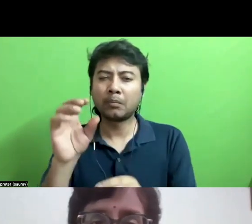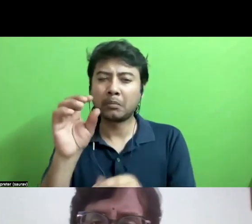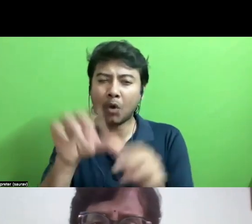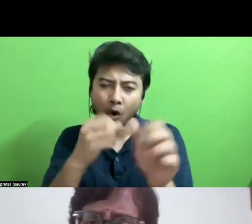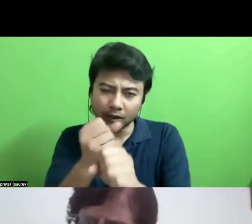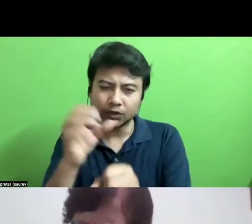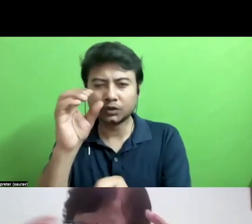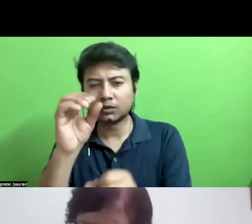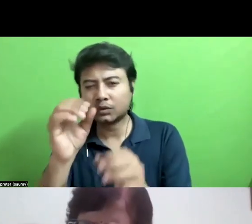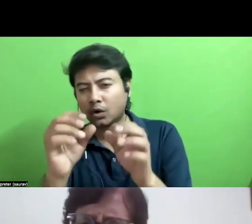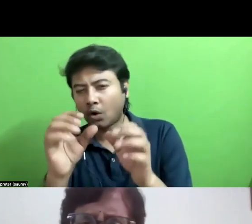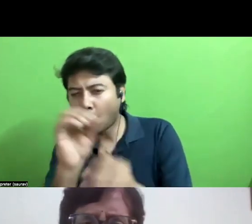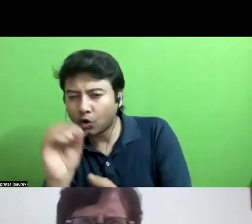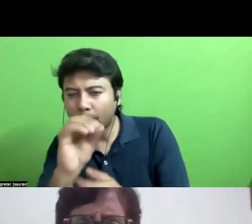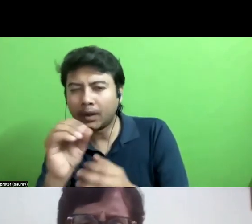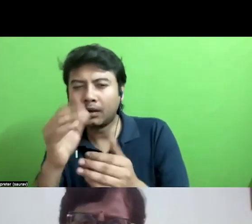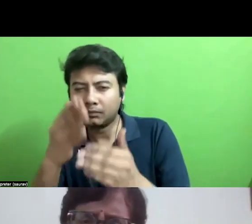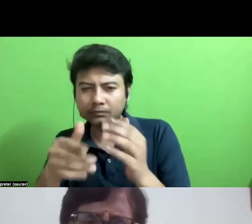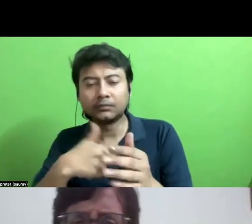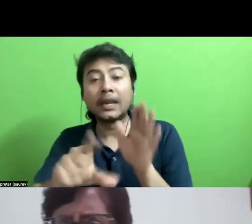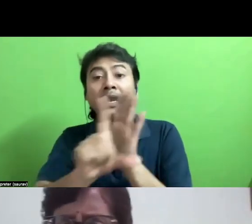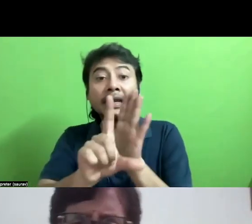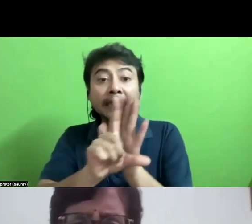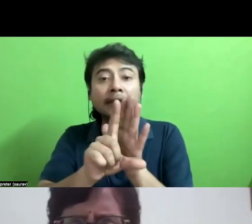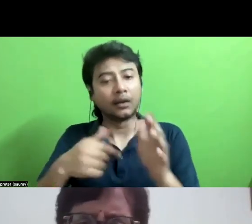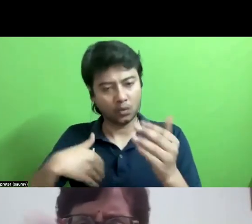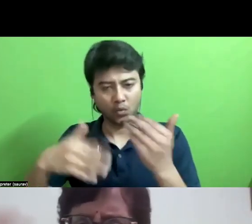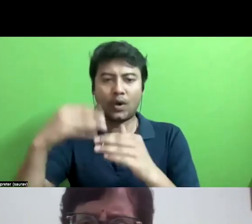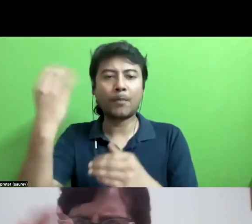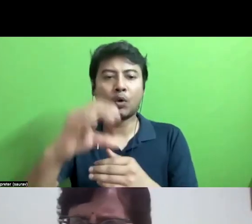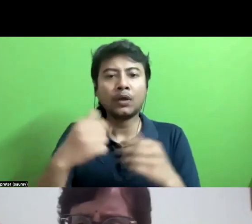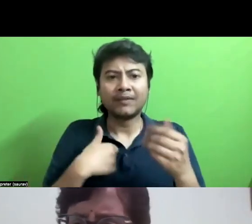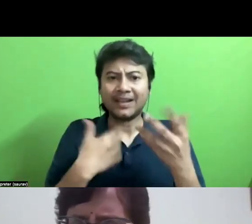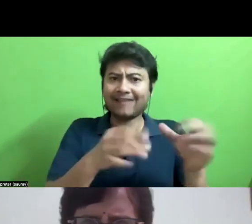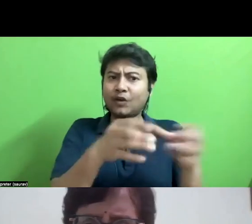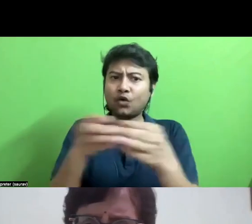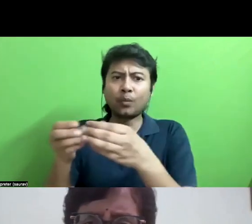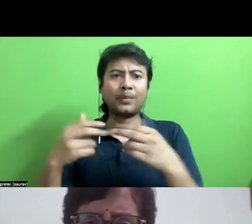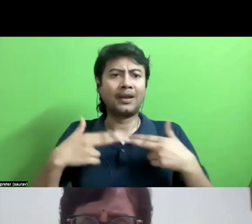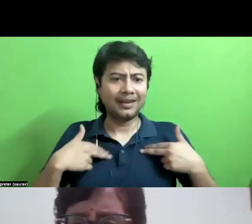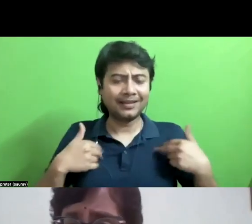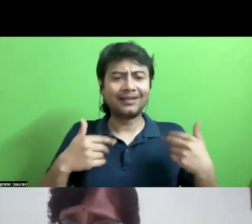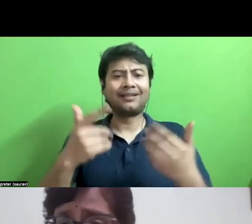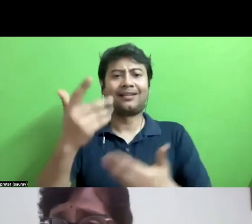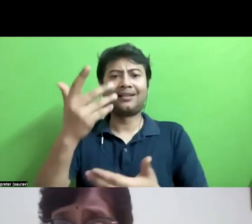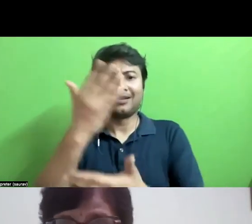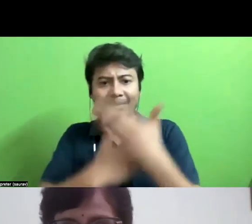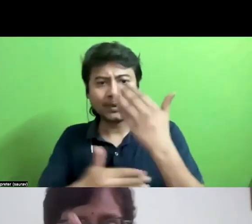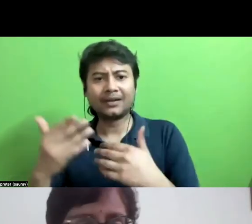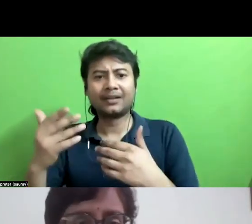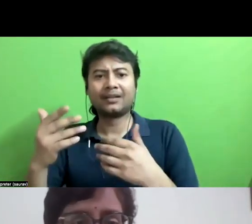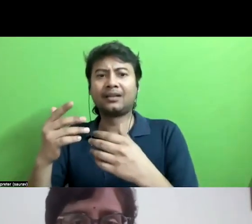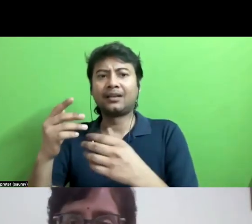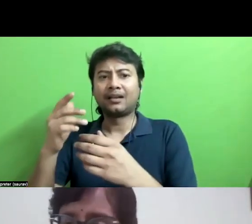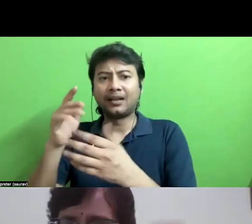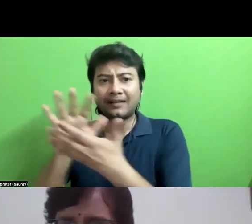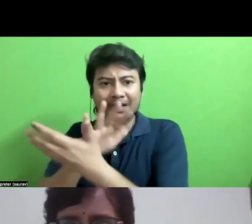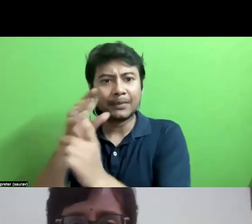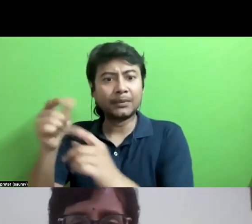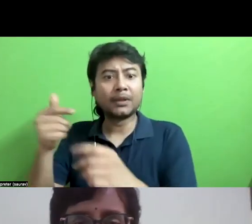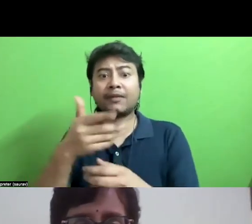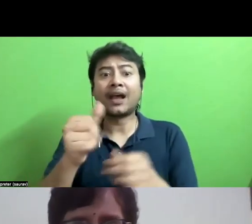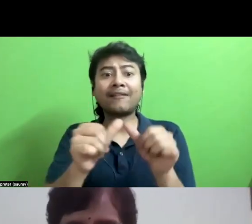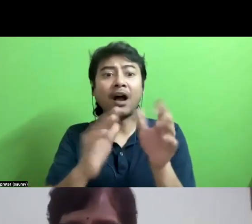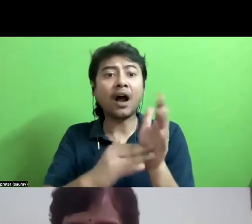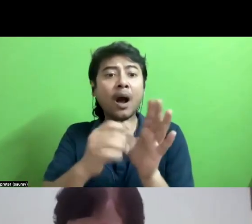LinkedIn. And maybe we have different groupings: education, employment, legal, invisible disability, etc. I know we have Amar here,